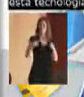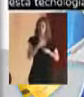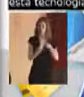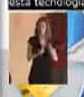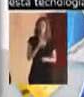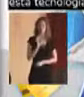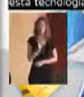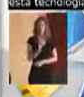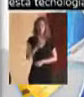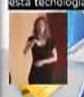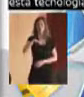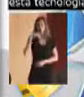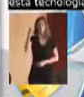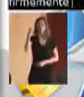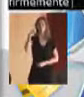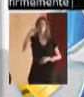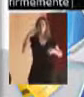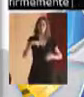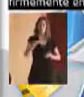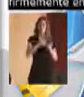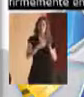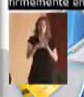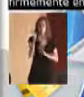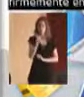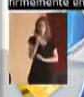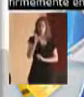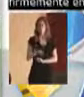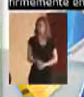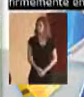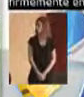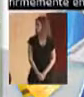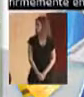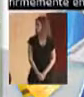we are the only ones who actually use this technology, and we